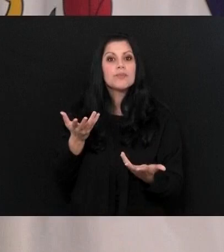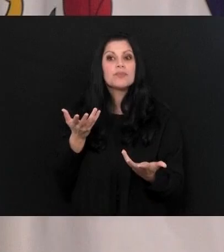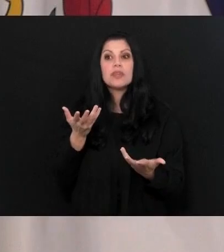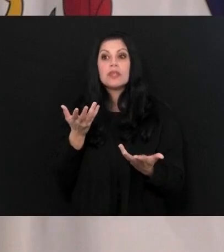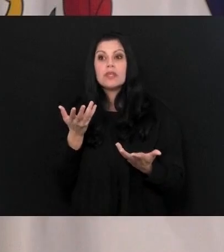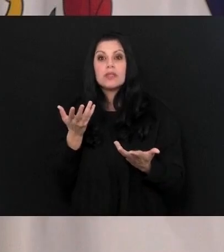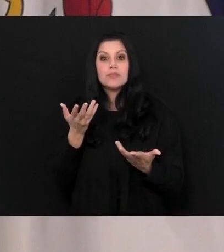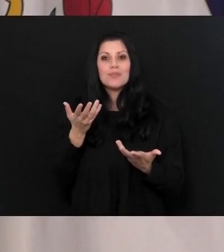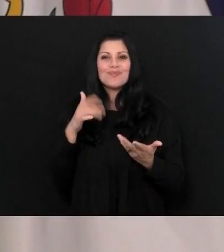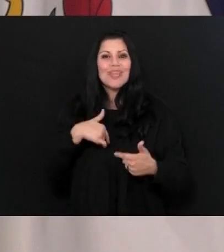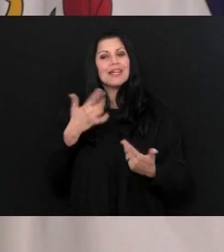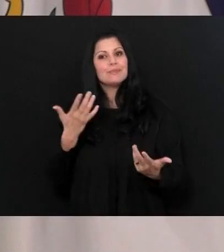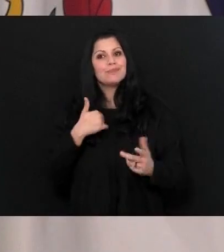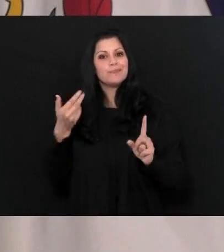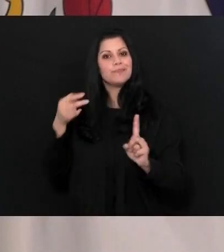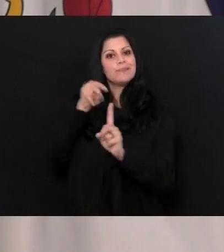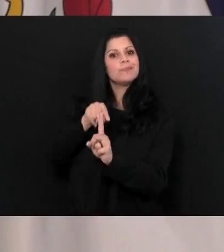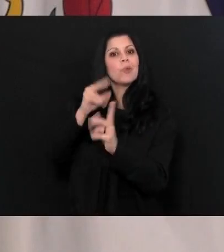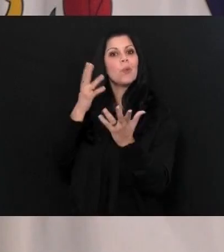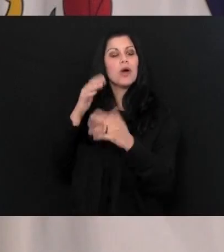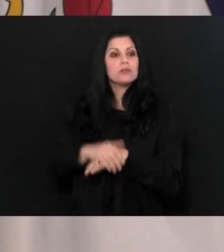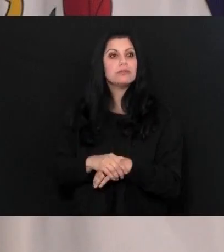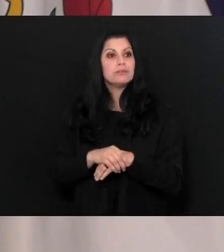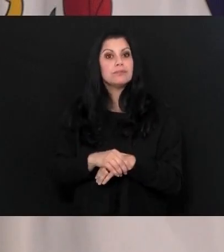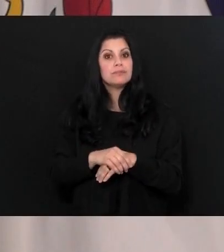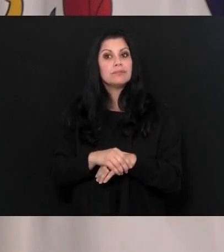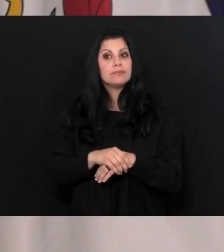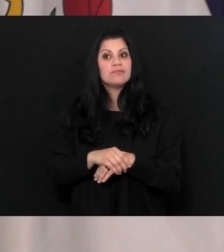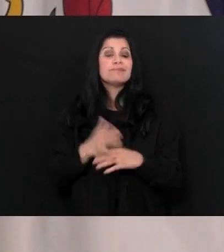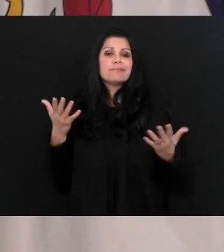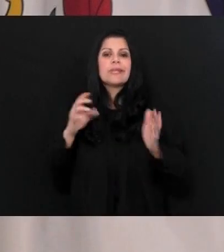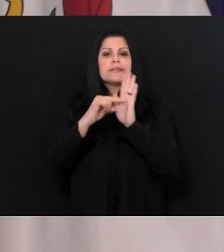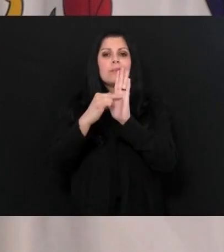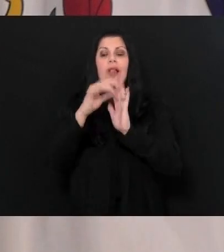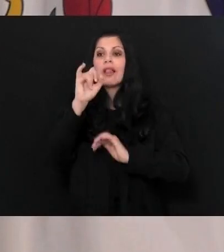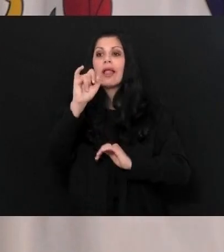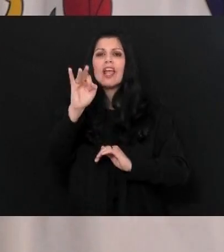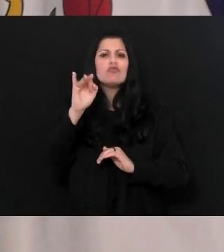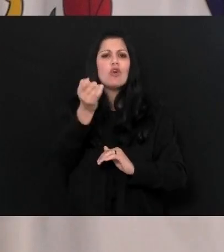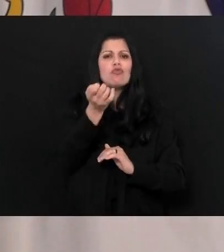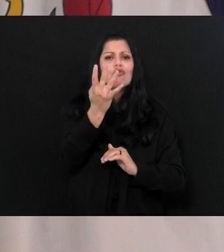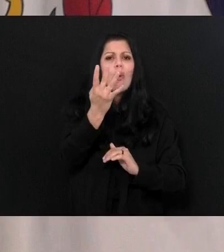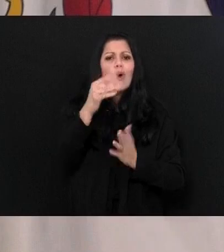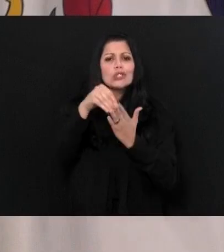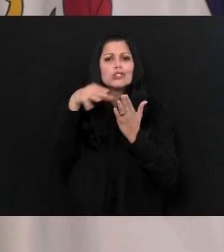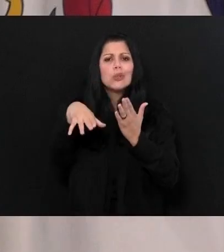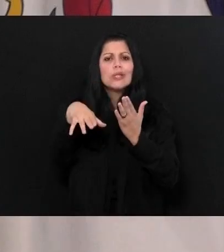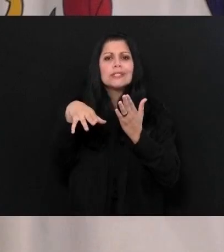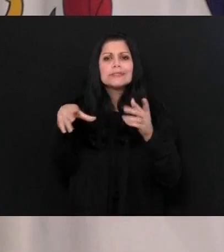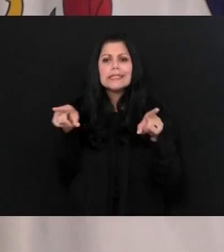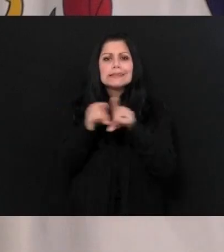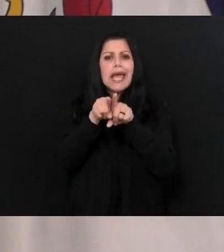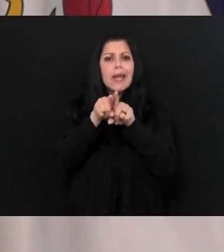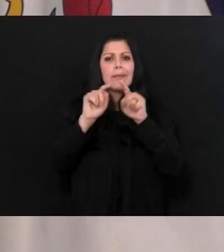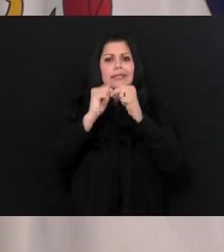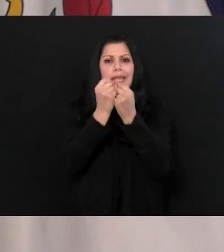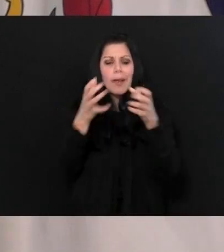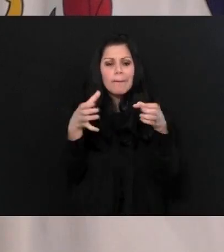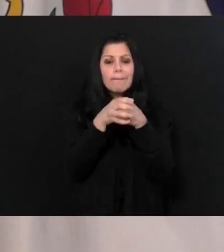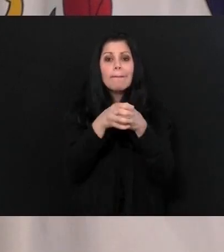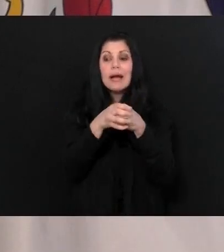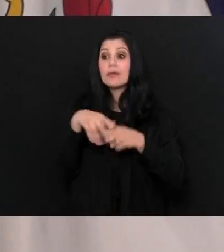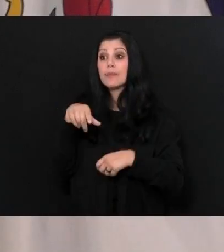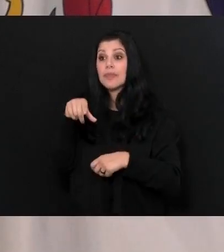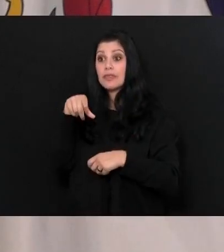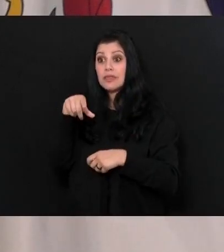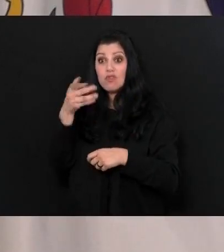I'm at, 4 kids on a golf team and everything, and all of a sudden they've been tested